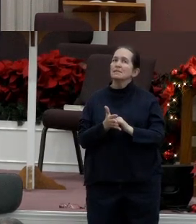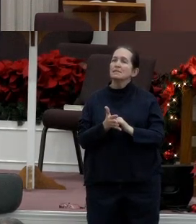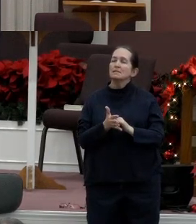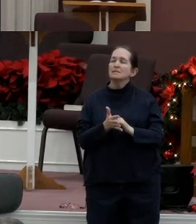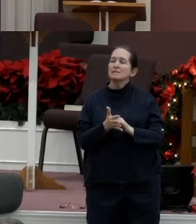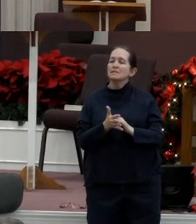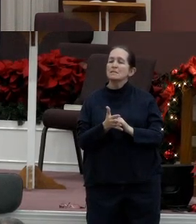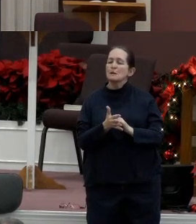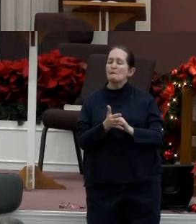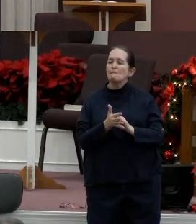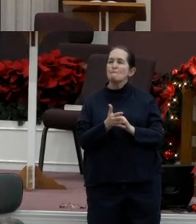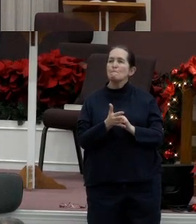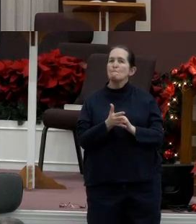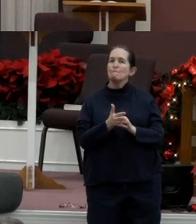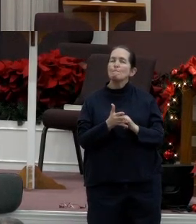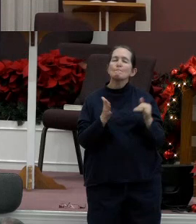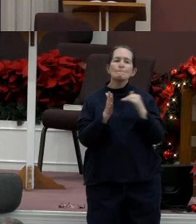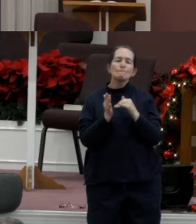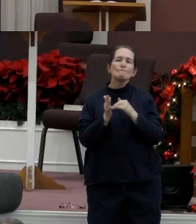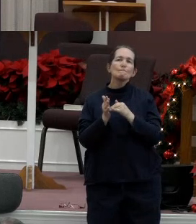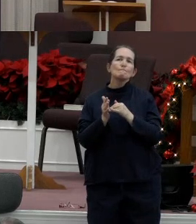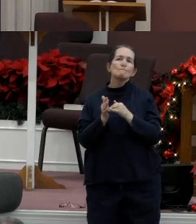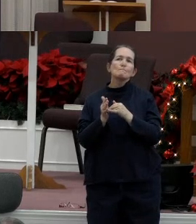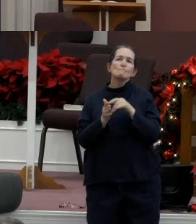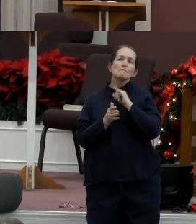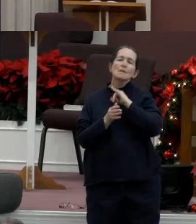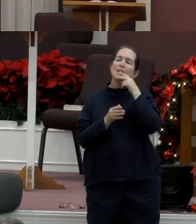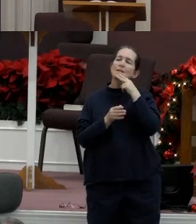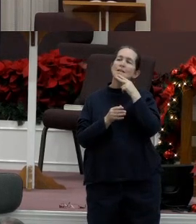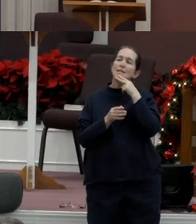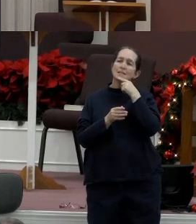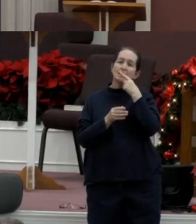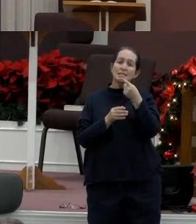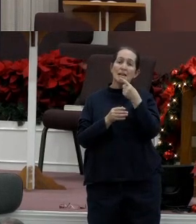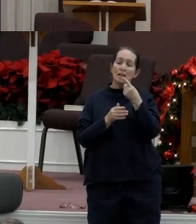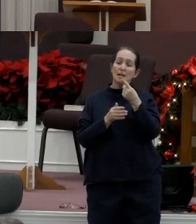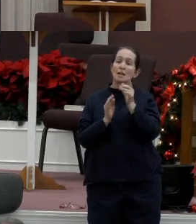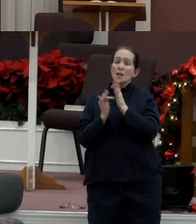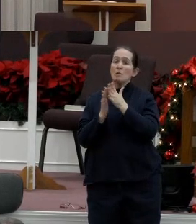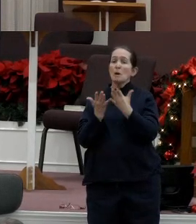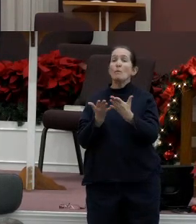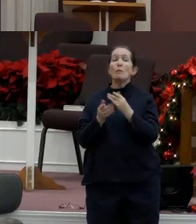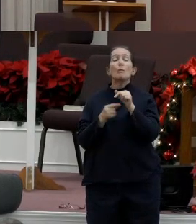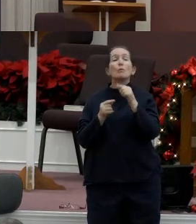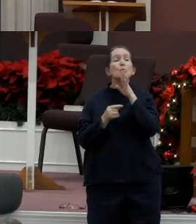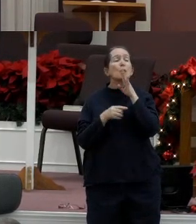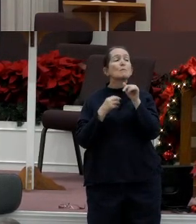See, again I say, in Scripture when it talks about knowing,